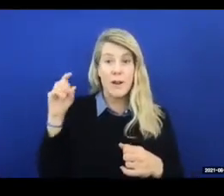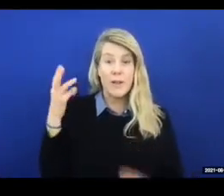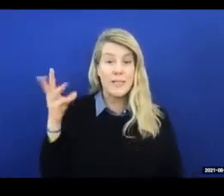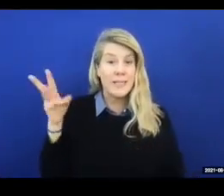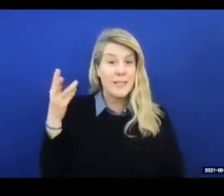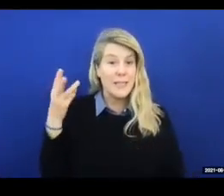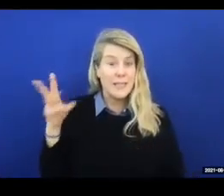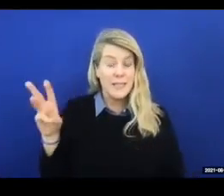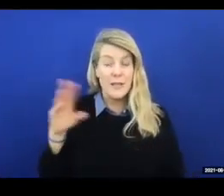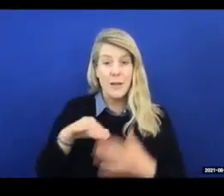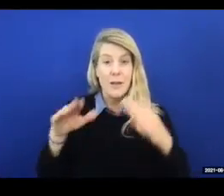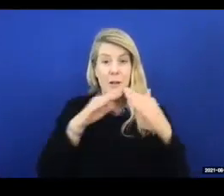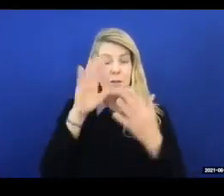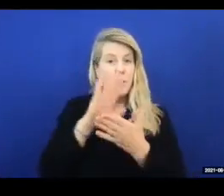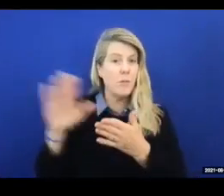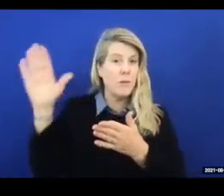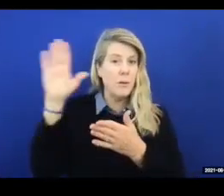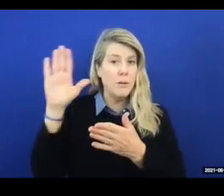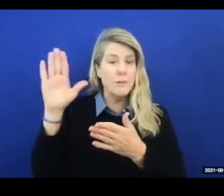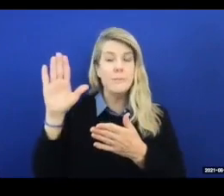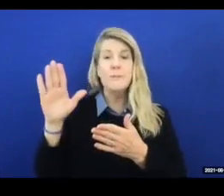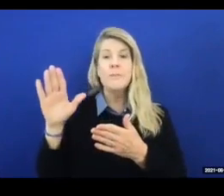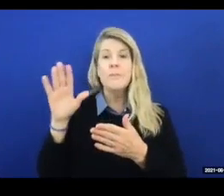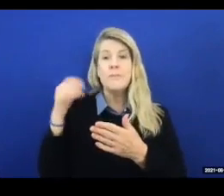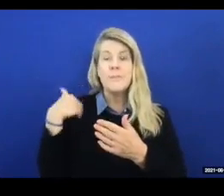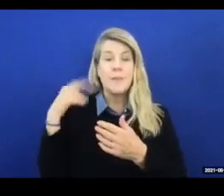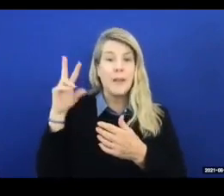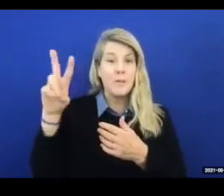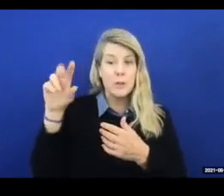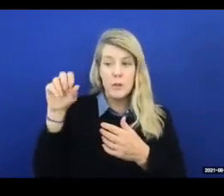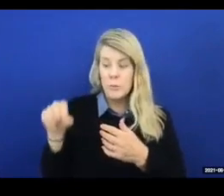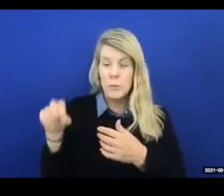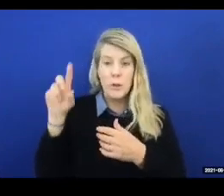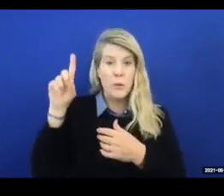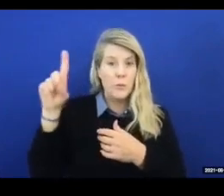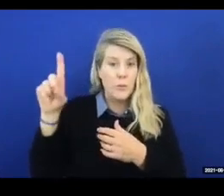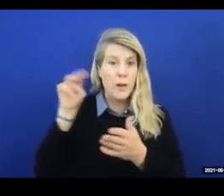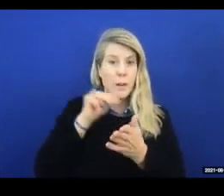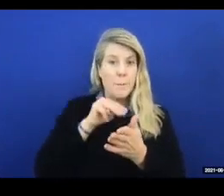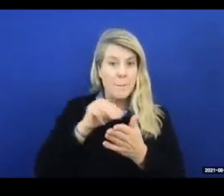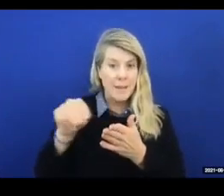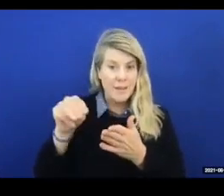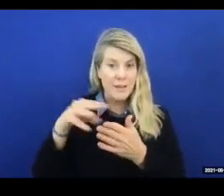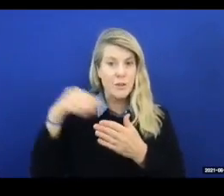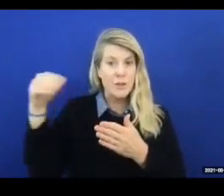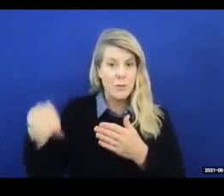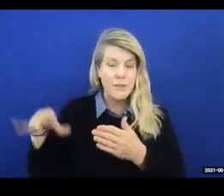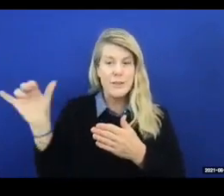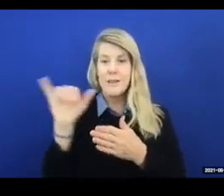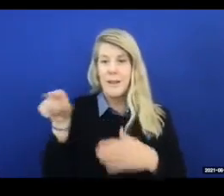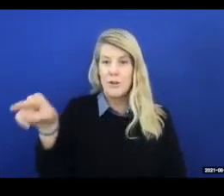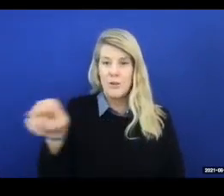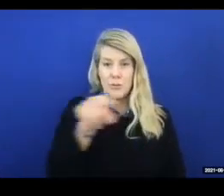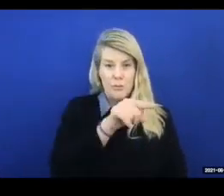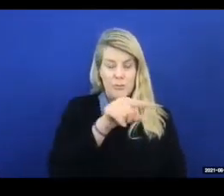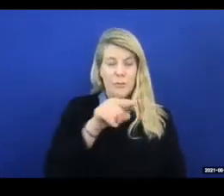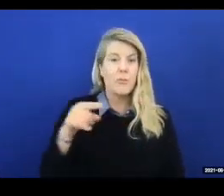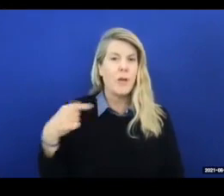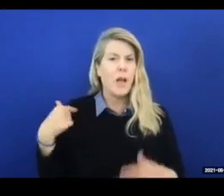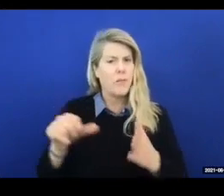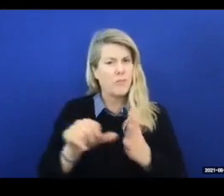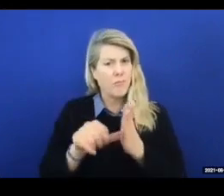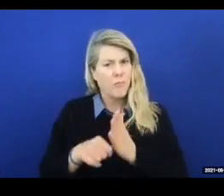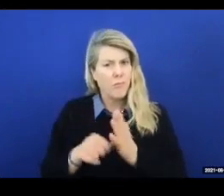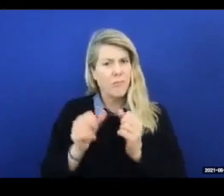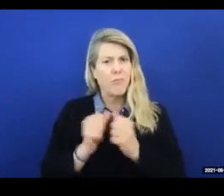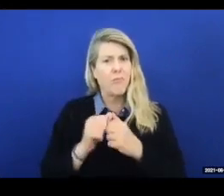116 community colleges attended by 2.1 million students like yourself. I'm particularly impressed